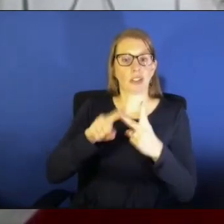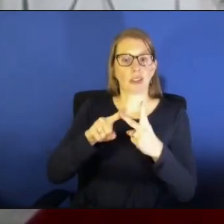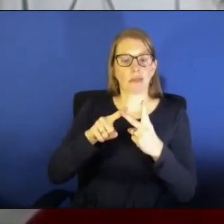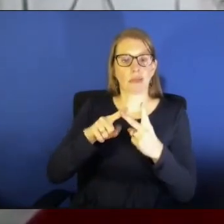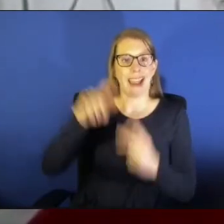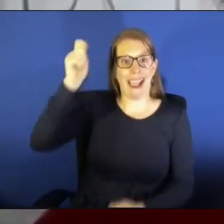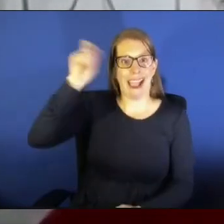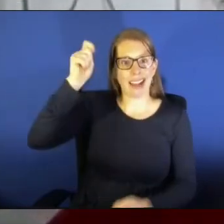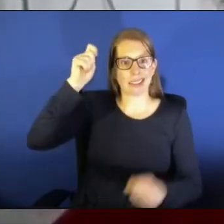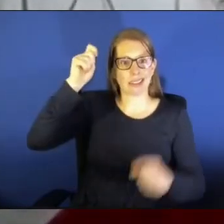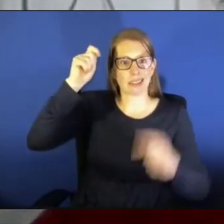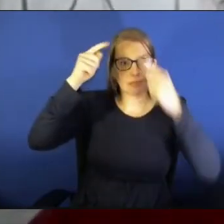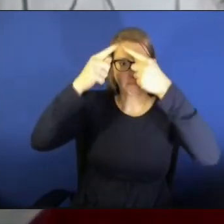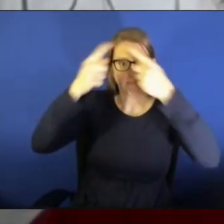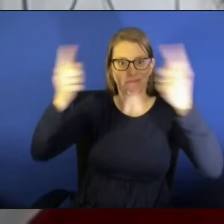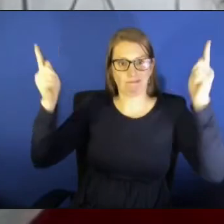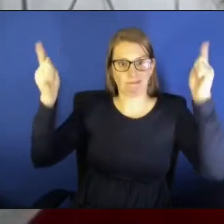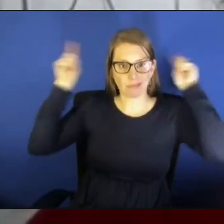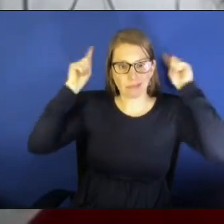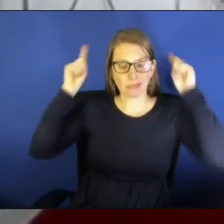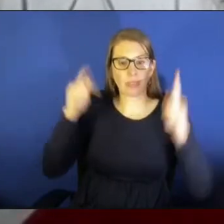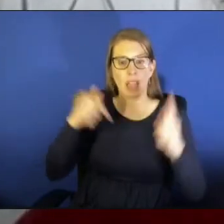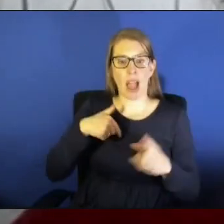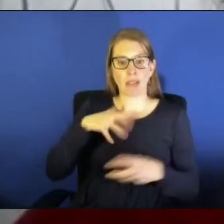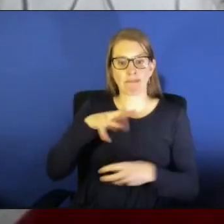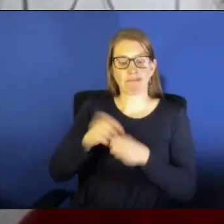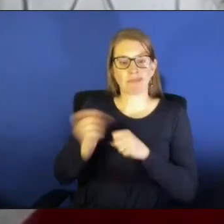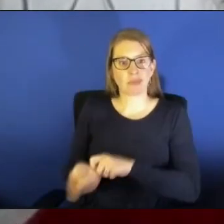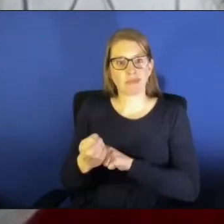I play golf, fish. Not much.